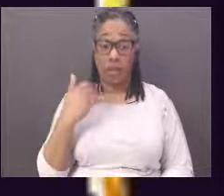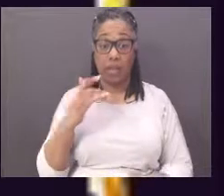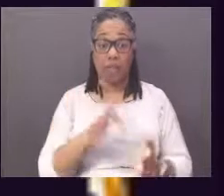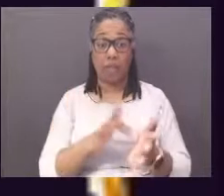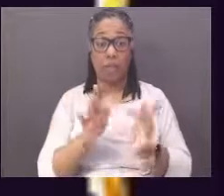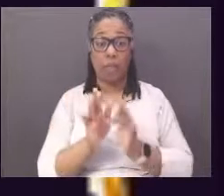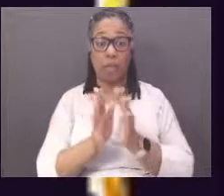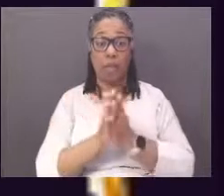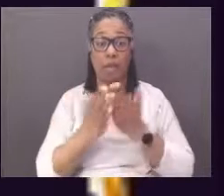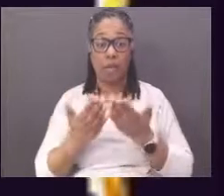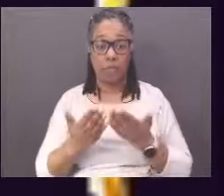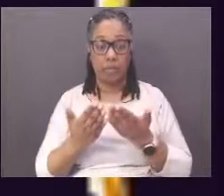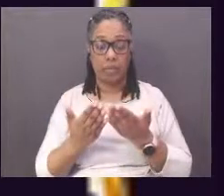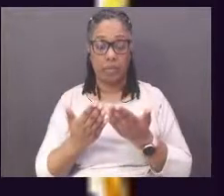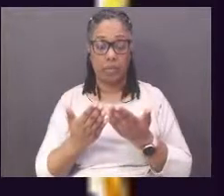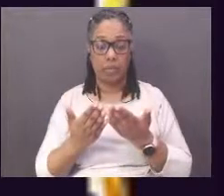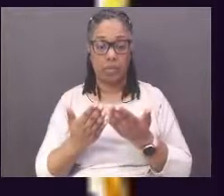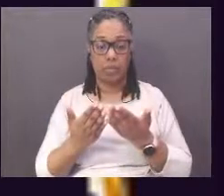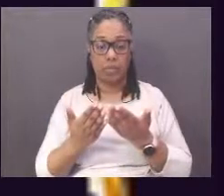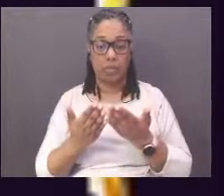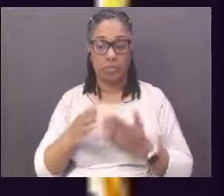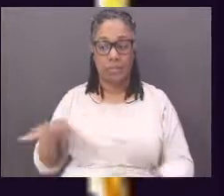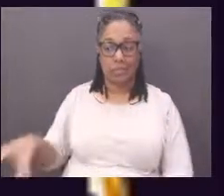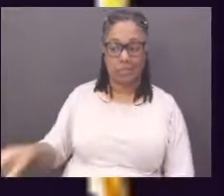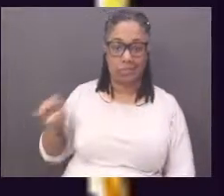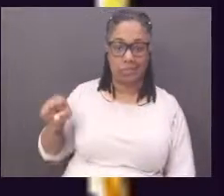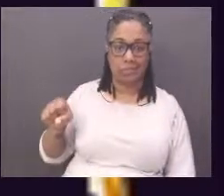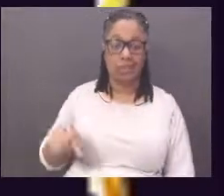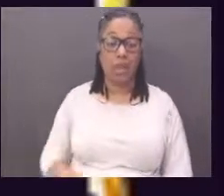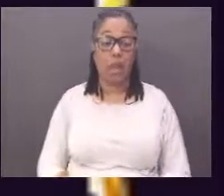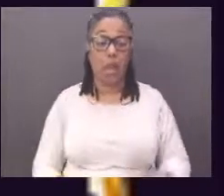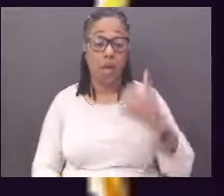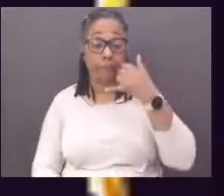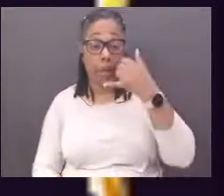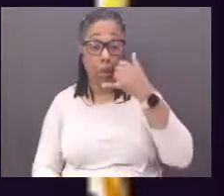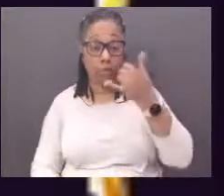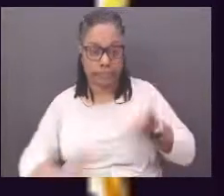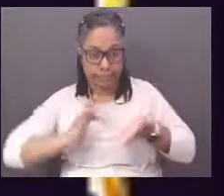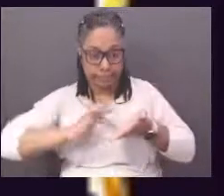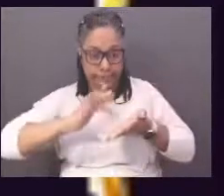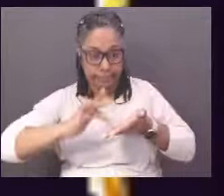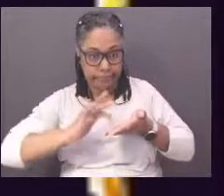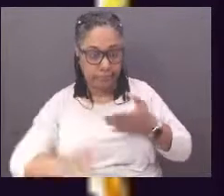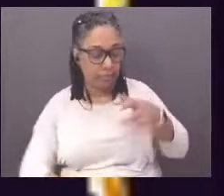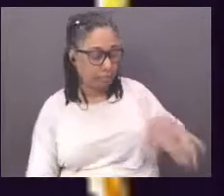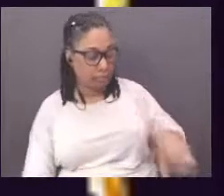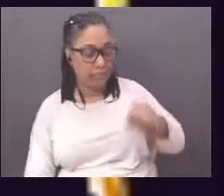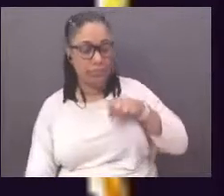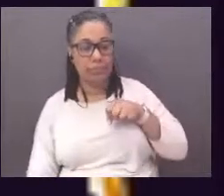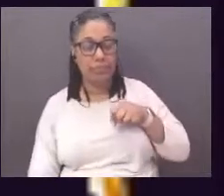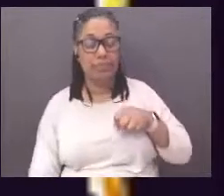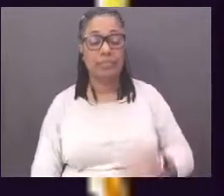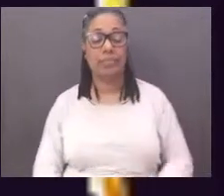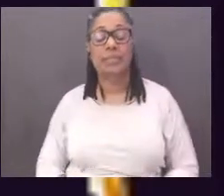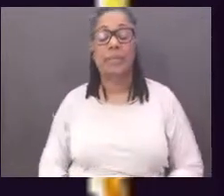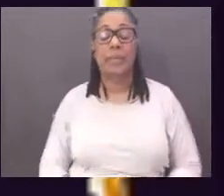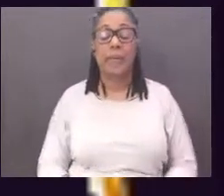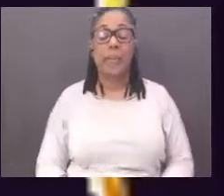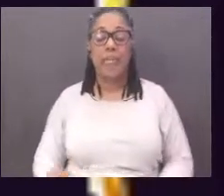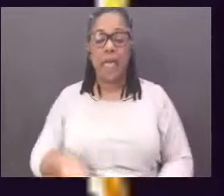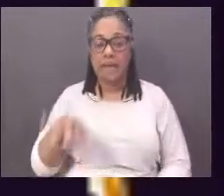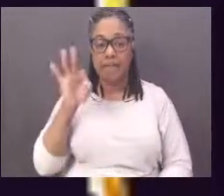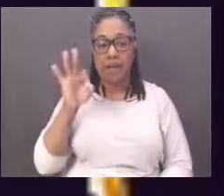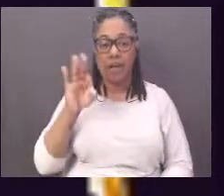if you would pick them up, your phone, whatever you use, please pick it up and let us make our way to the book